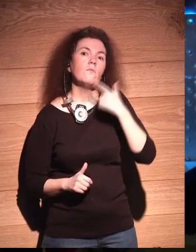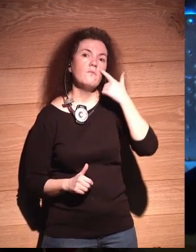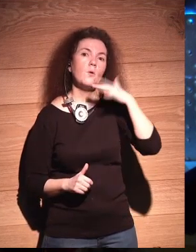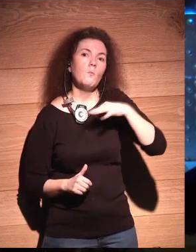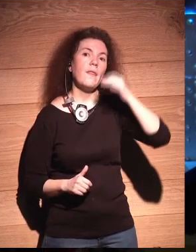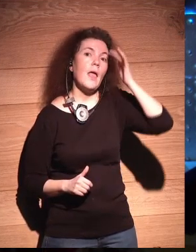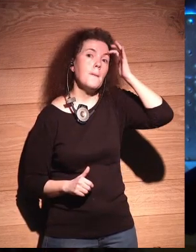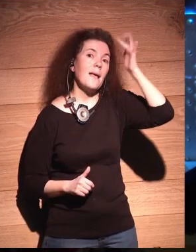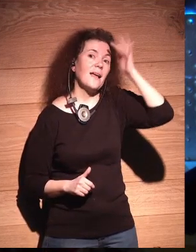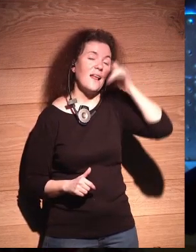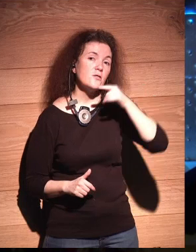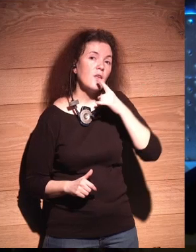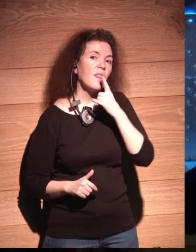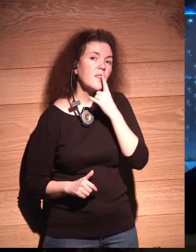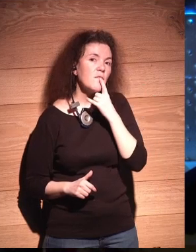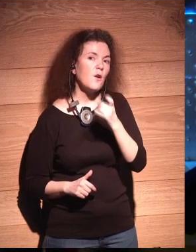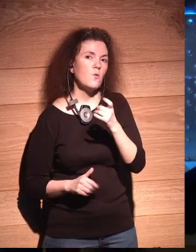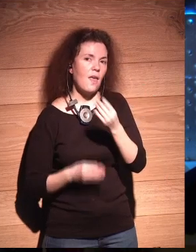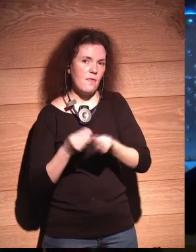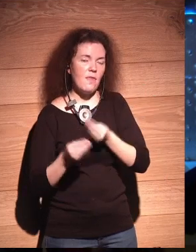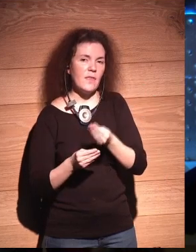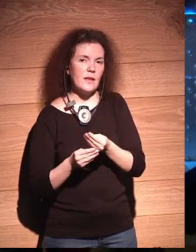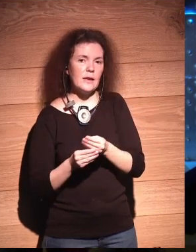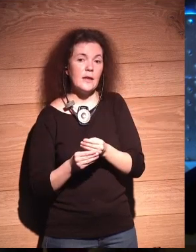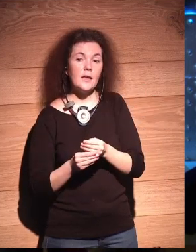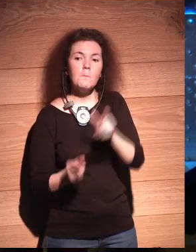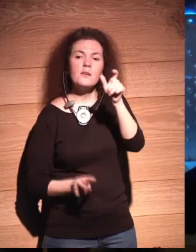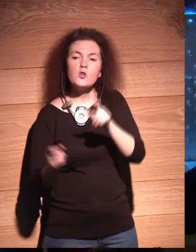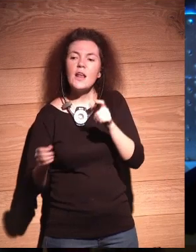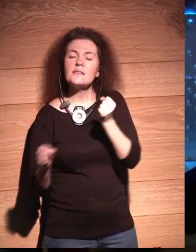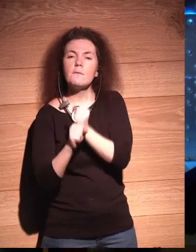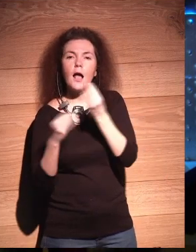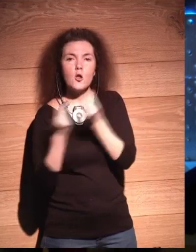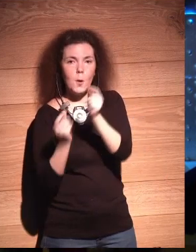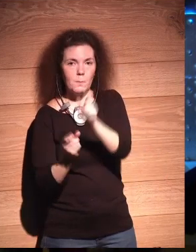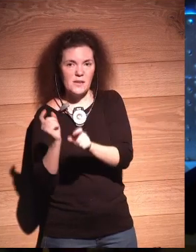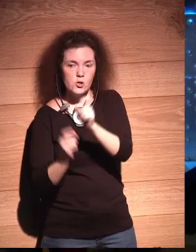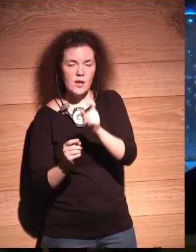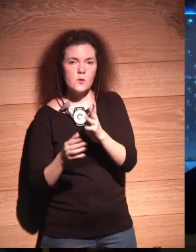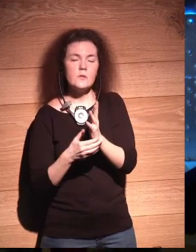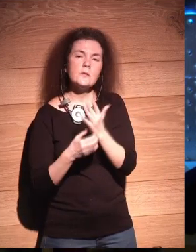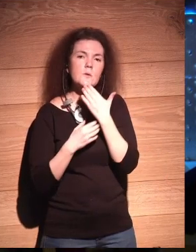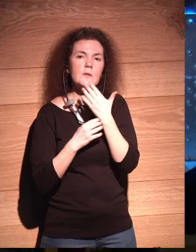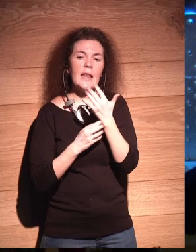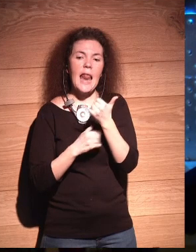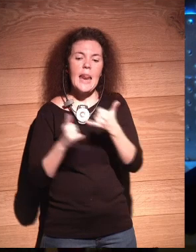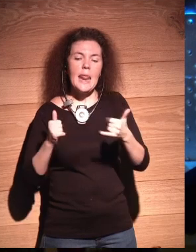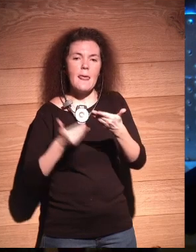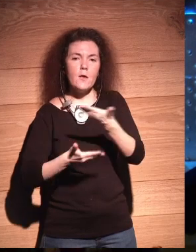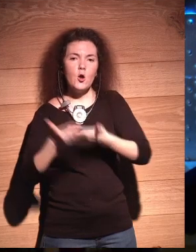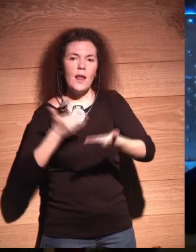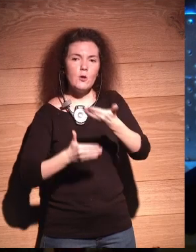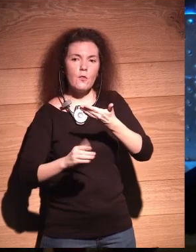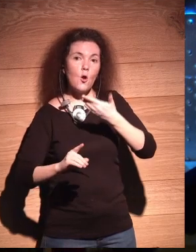have collaborated with people, the line between what you call collaboration and exploitation,